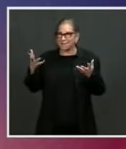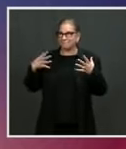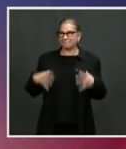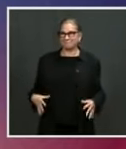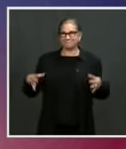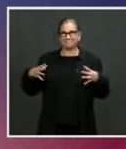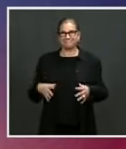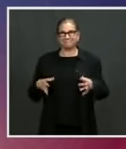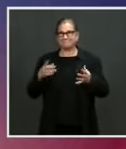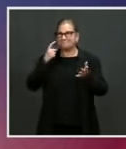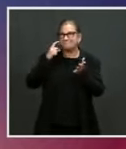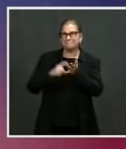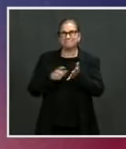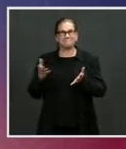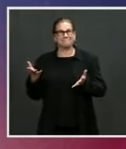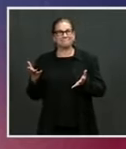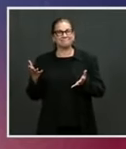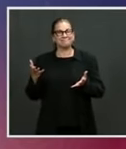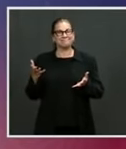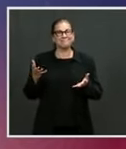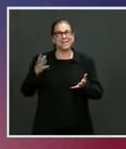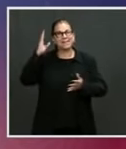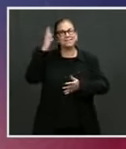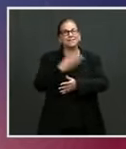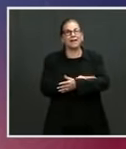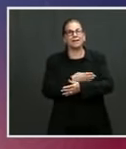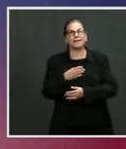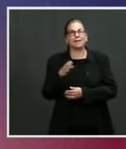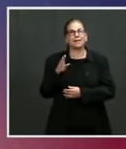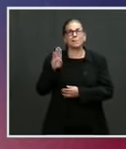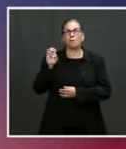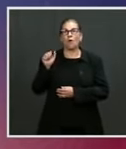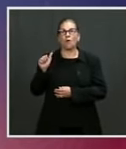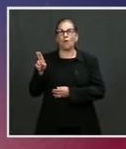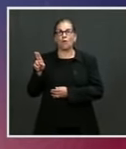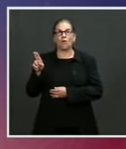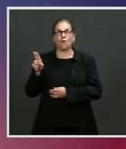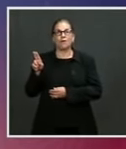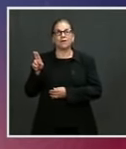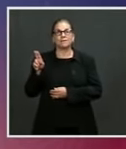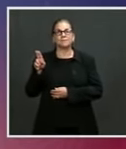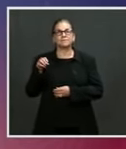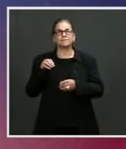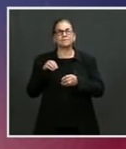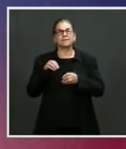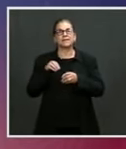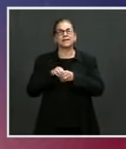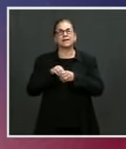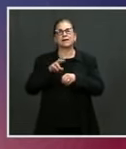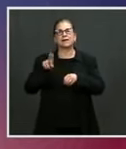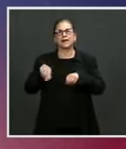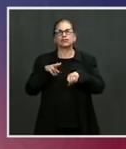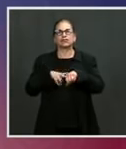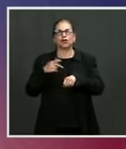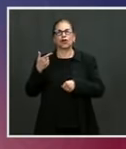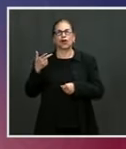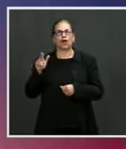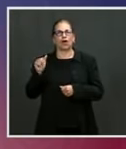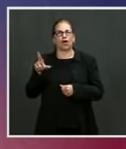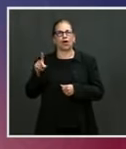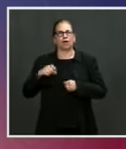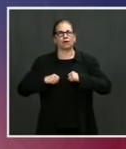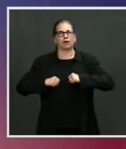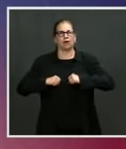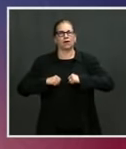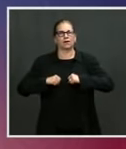Our son Beau's service in the Delaware Army National Guard unit, the year he spent deployed in Iraq, was